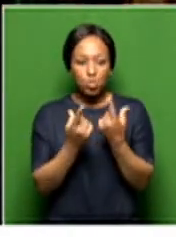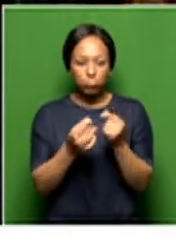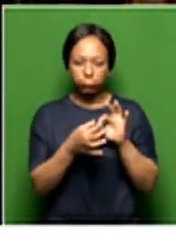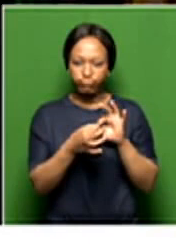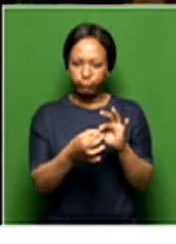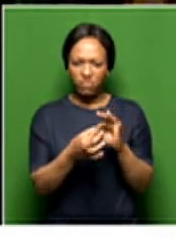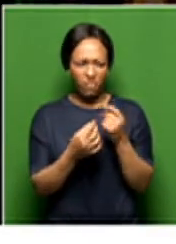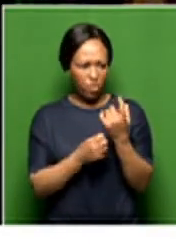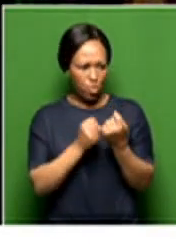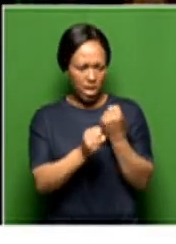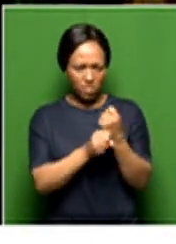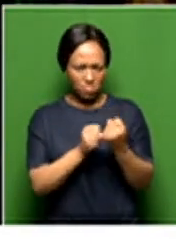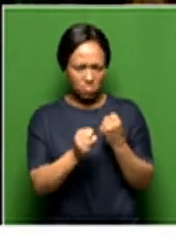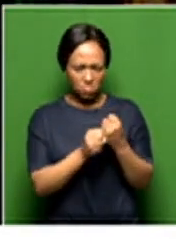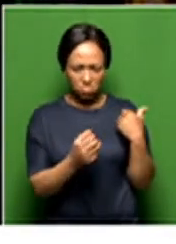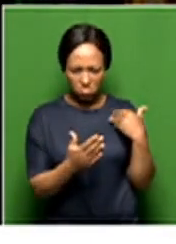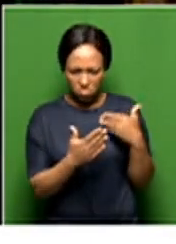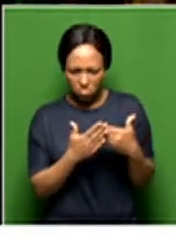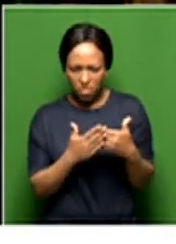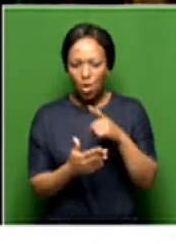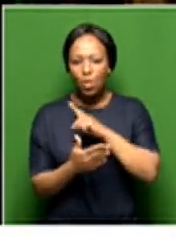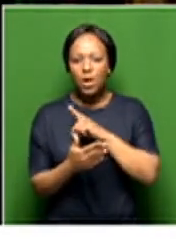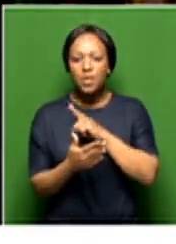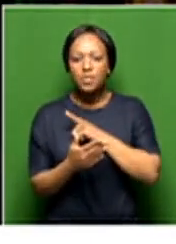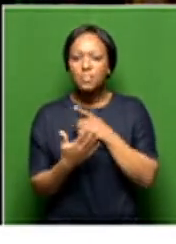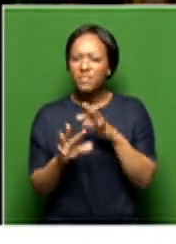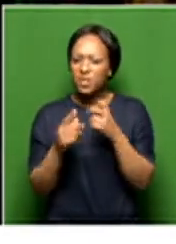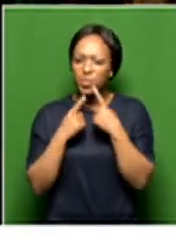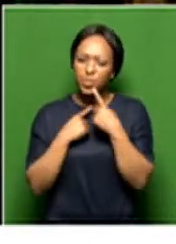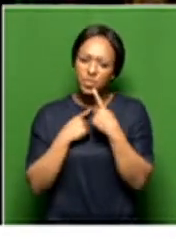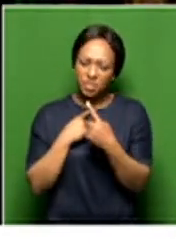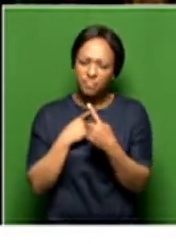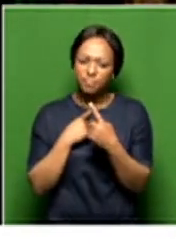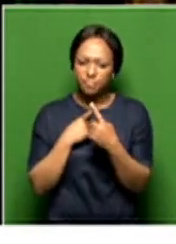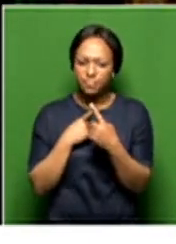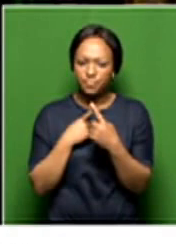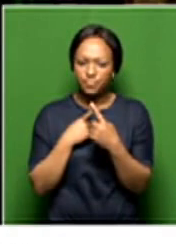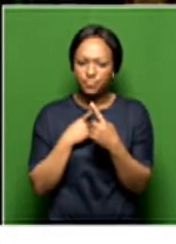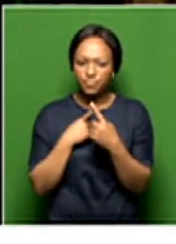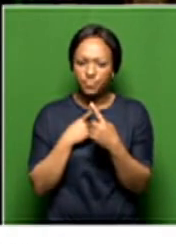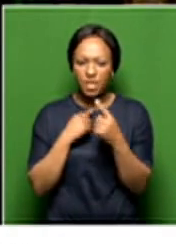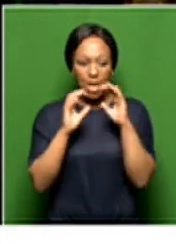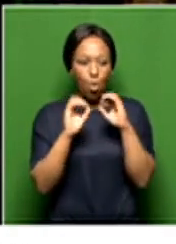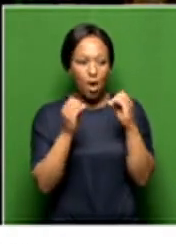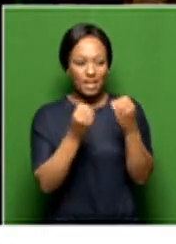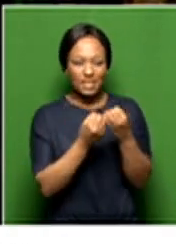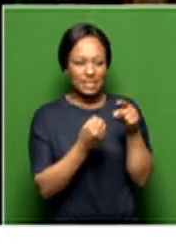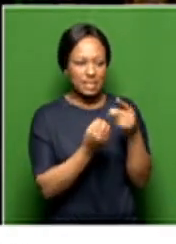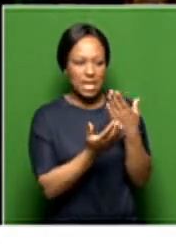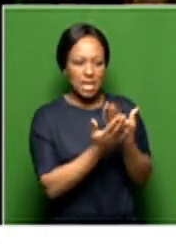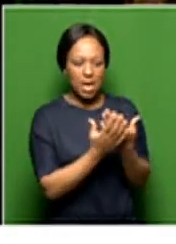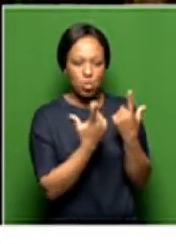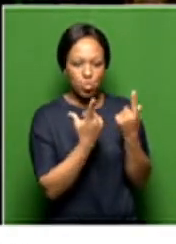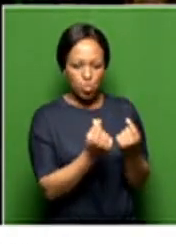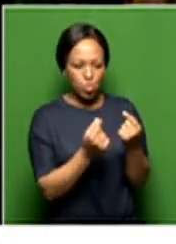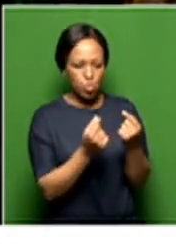now. As I mentioned, they're a very driven organization.